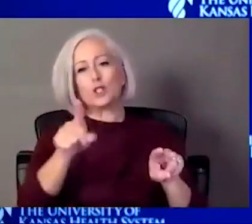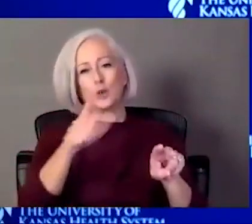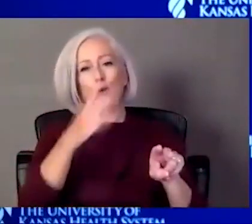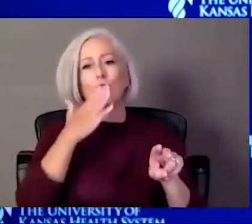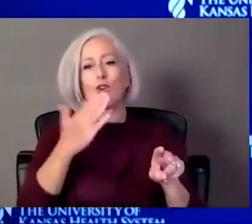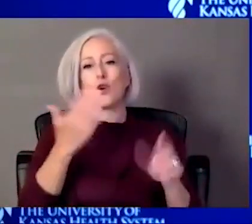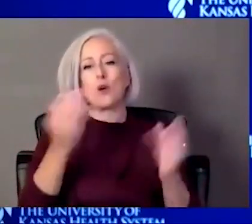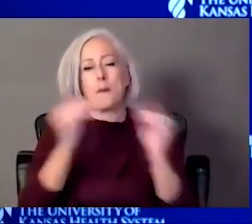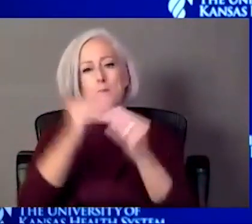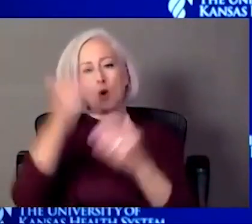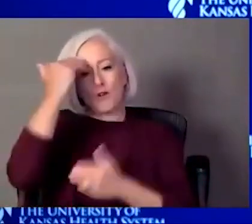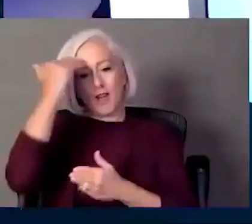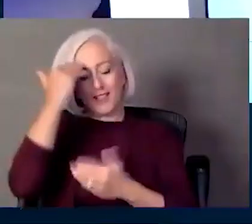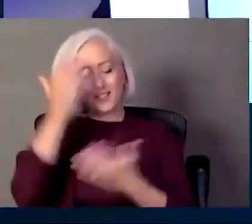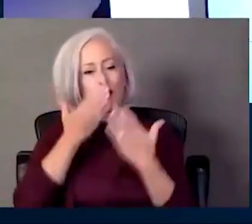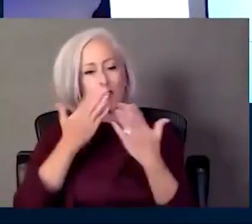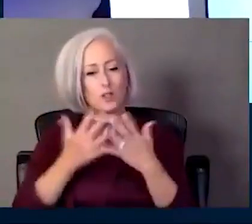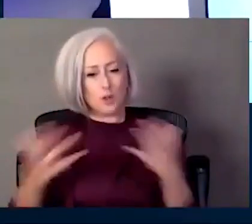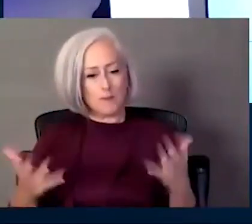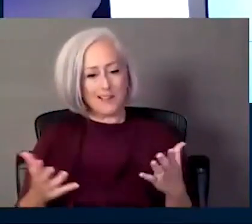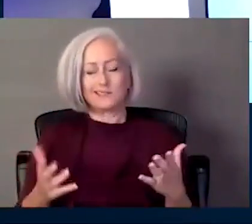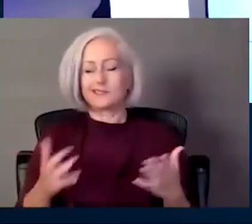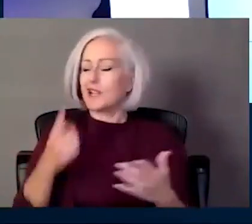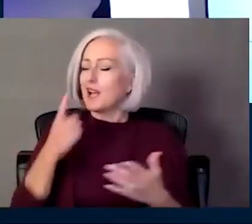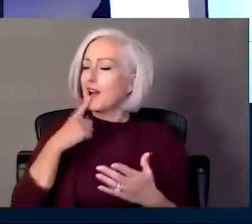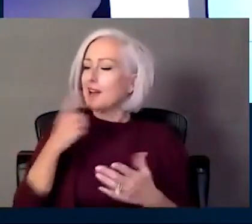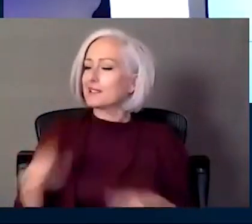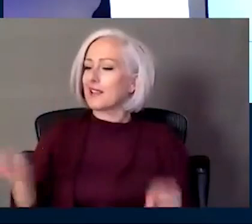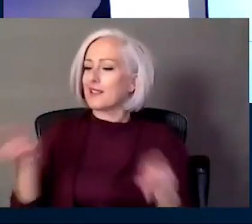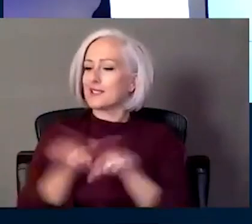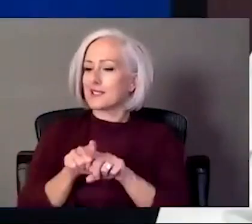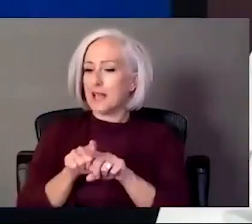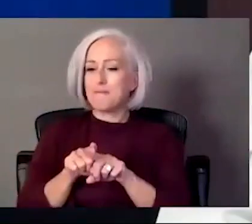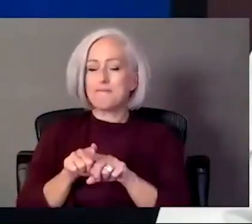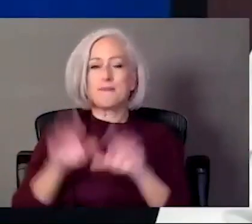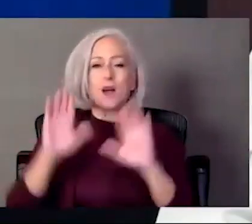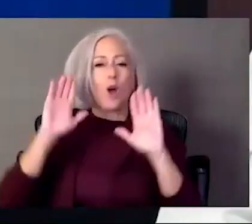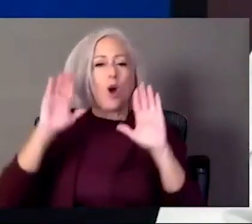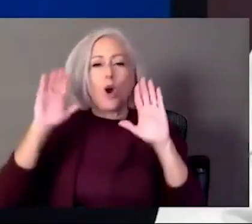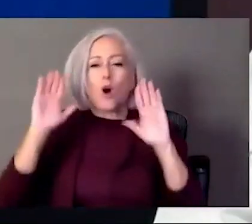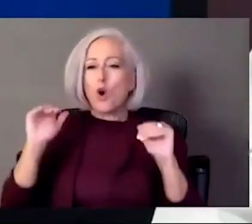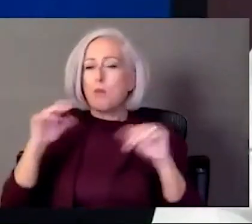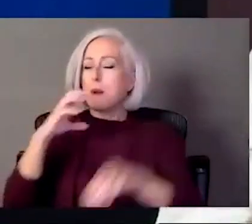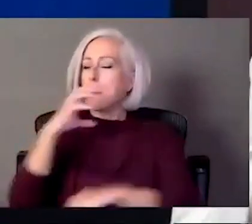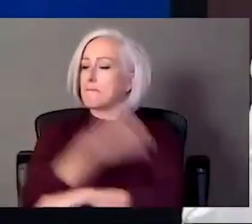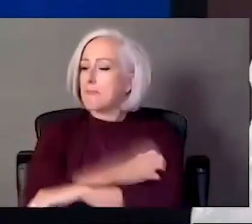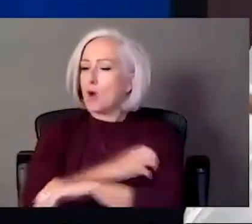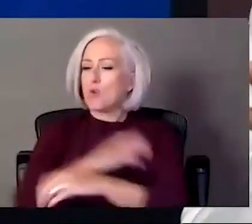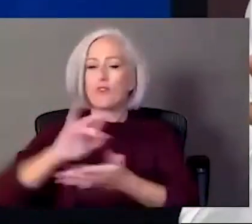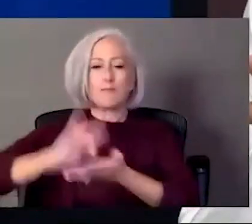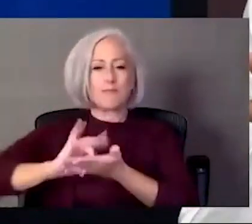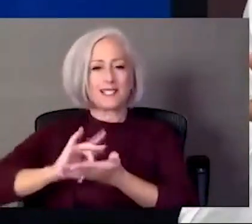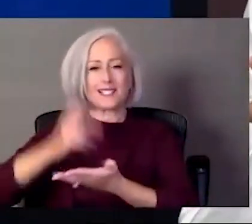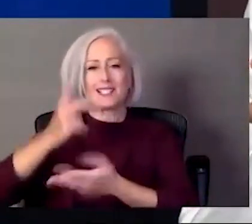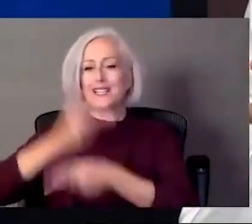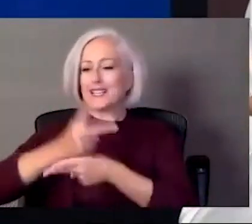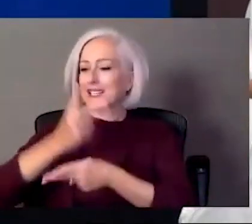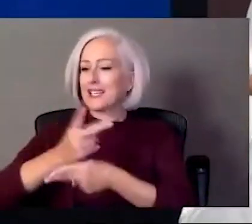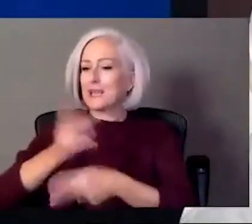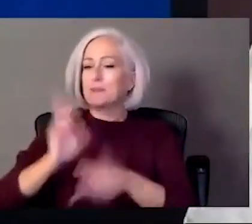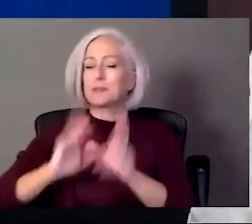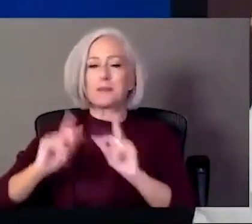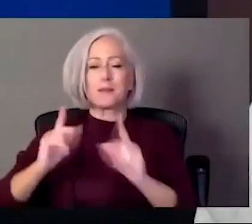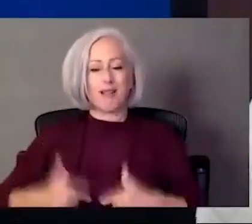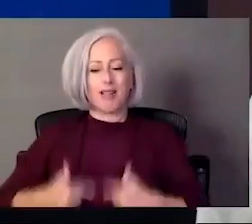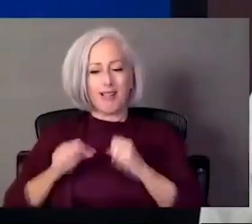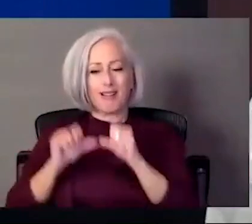Yeah, I would say exactly that. Hope is a powerful medicine. It keeps many patients alive far beyond when you think they're going to, and sometimes